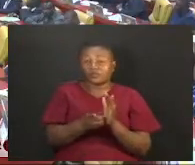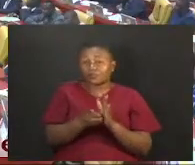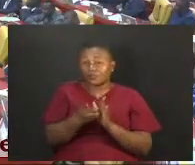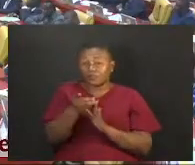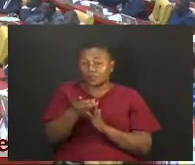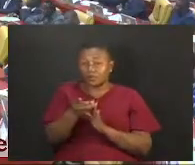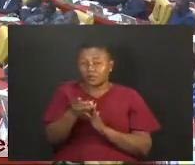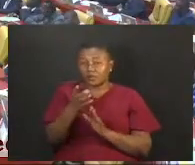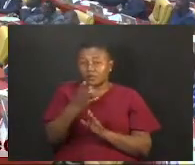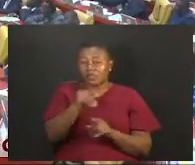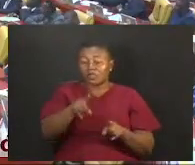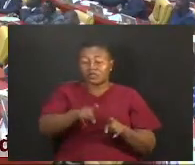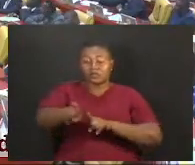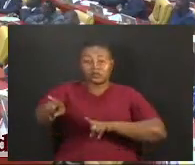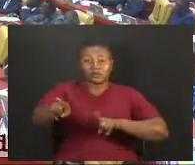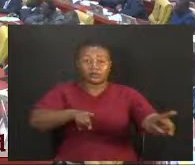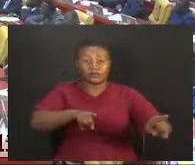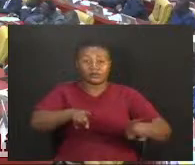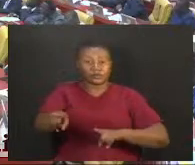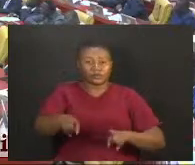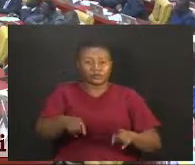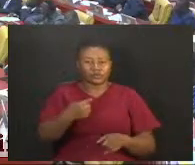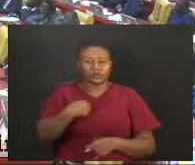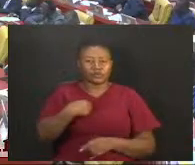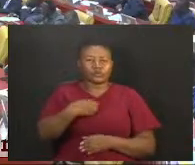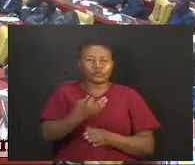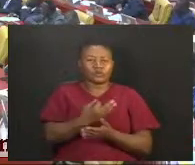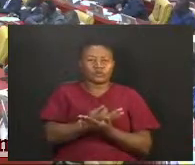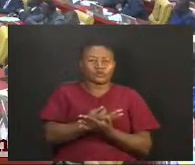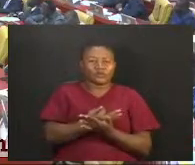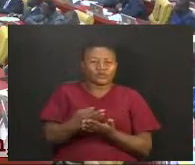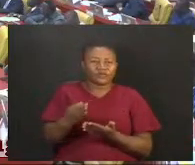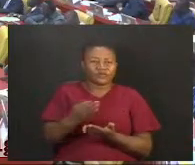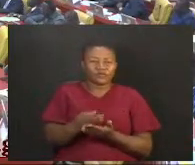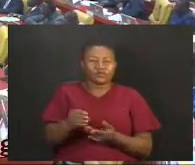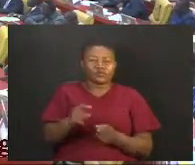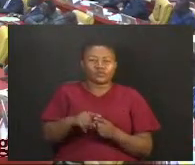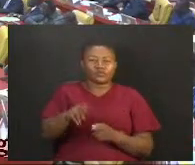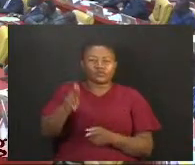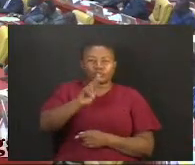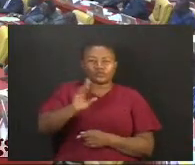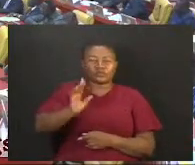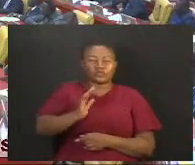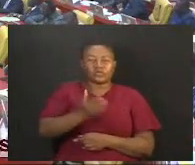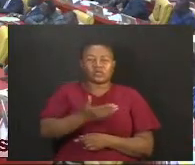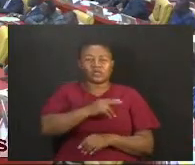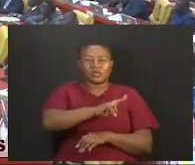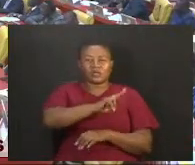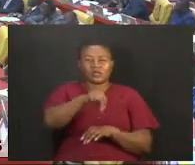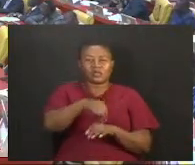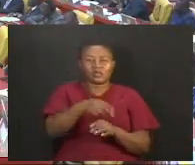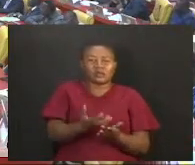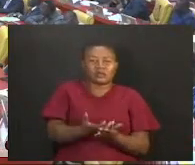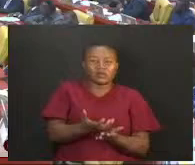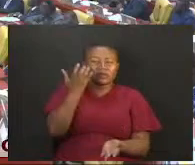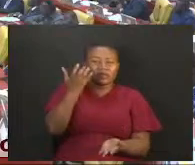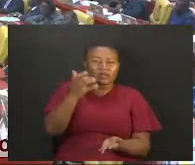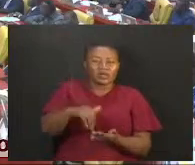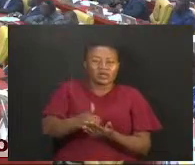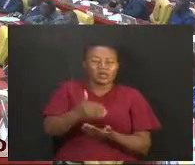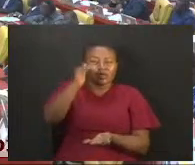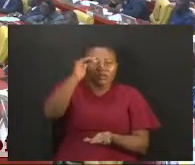and diversification. We have failed to leverage our natural wealth by capturing its rent